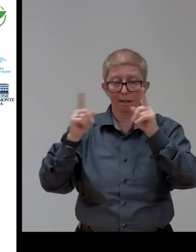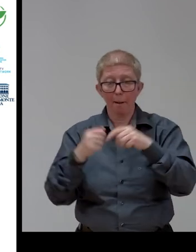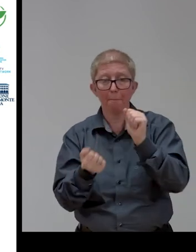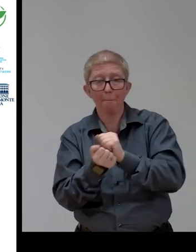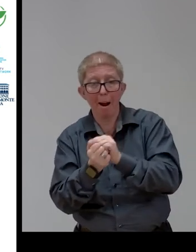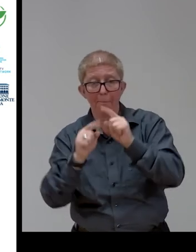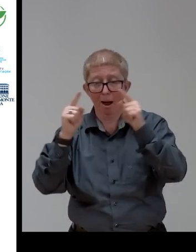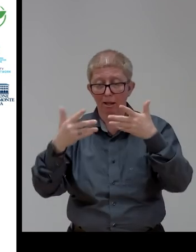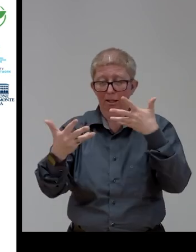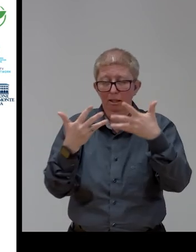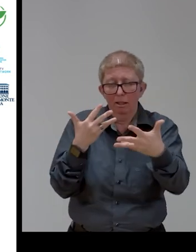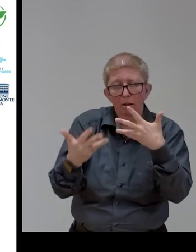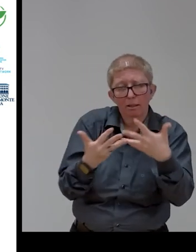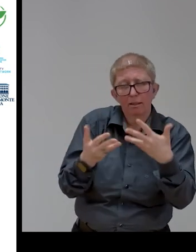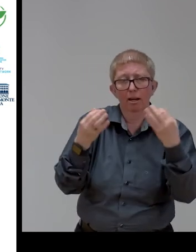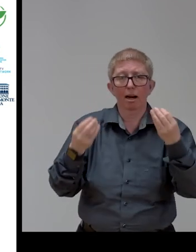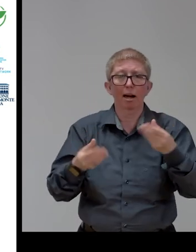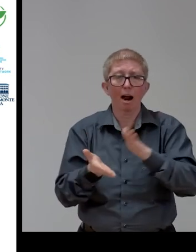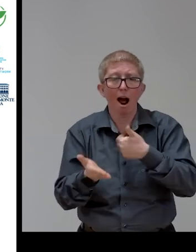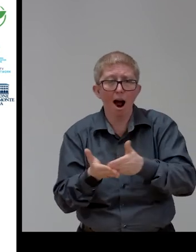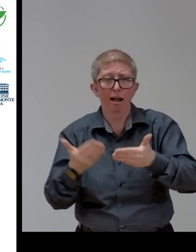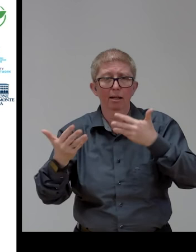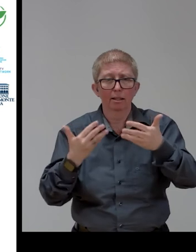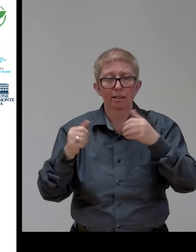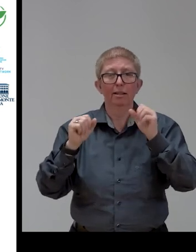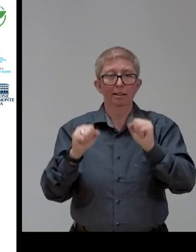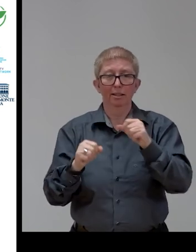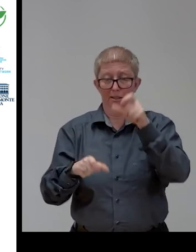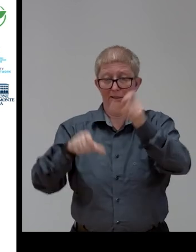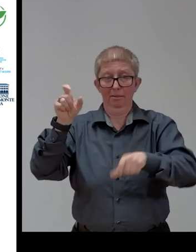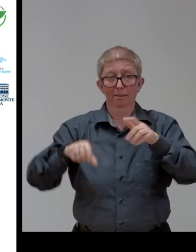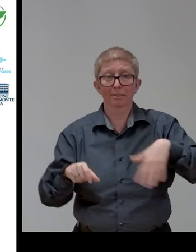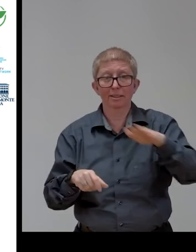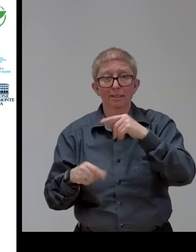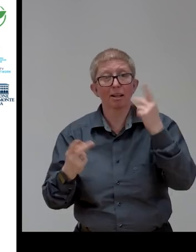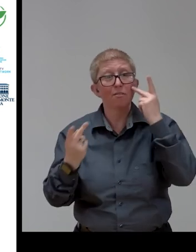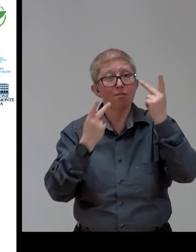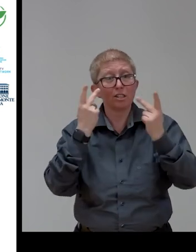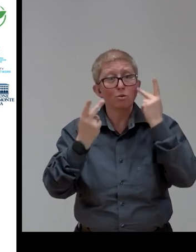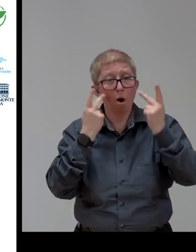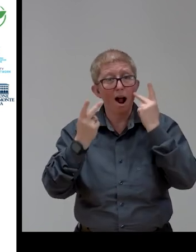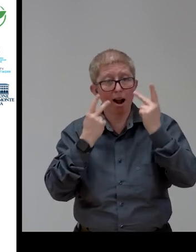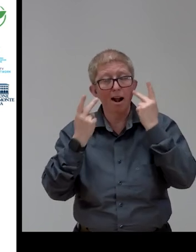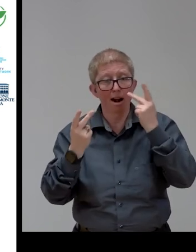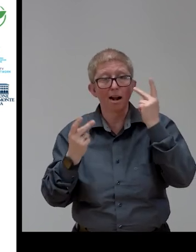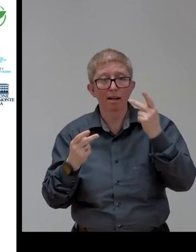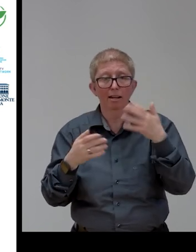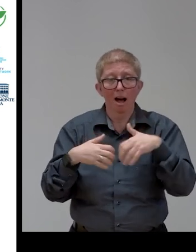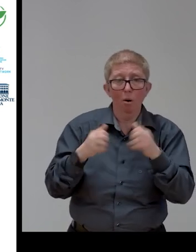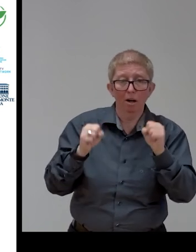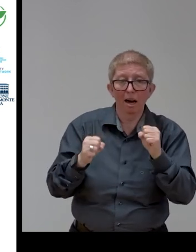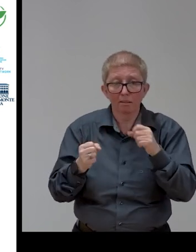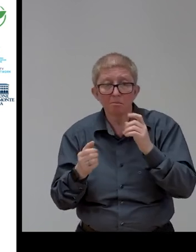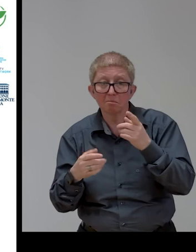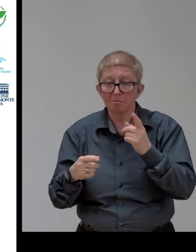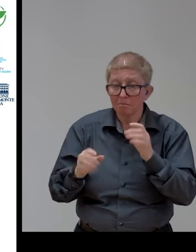relief of 1 millimeter that it's good for people with that are visually impaired. And it's